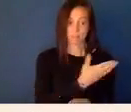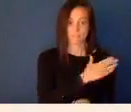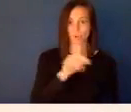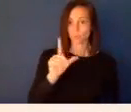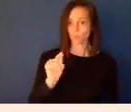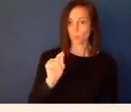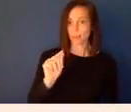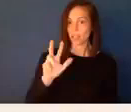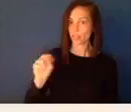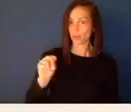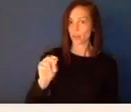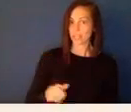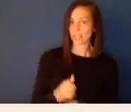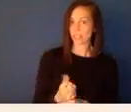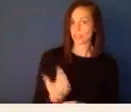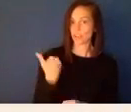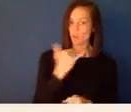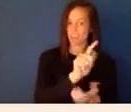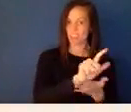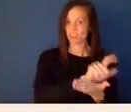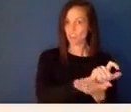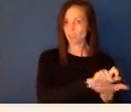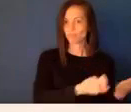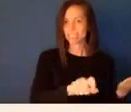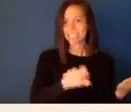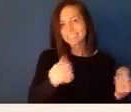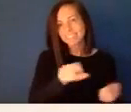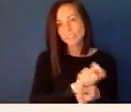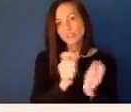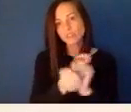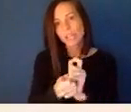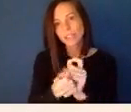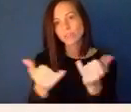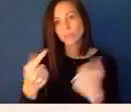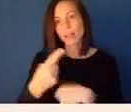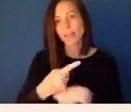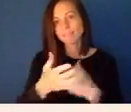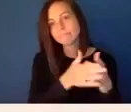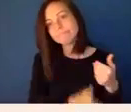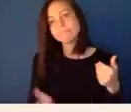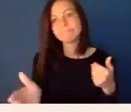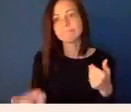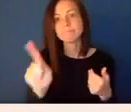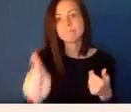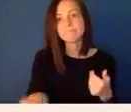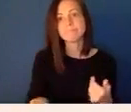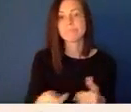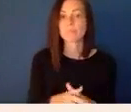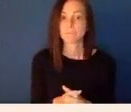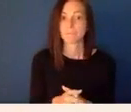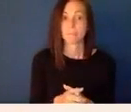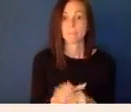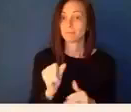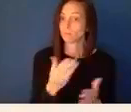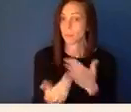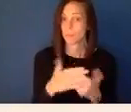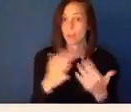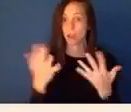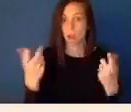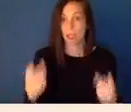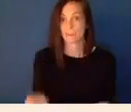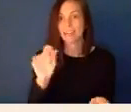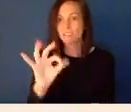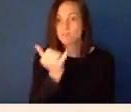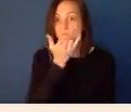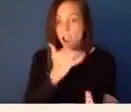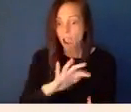ago when these laws were written, this is how it needs to be today. So make sure that no matter what happens, if something goes wrong, it's